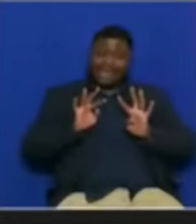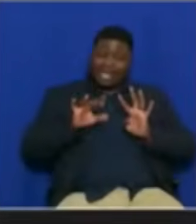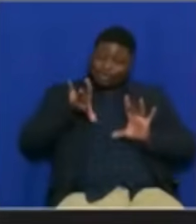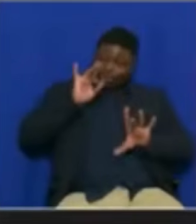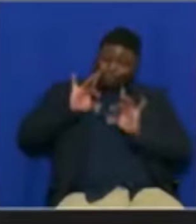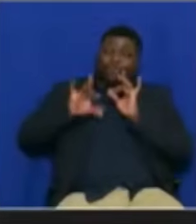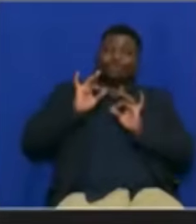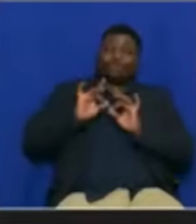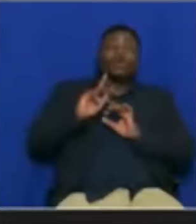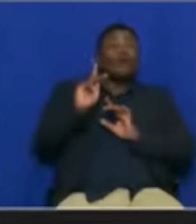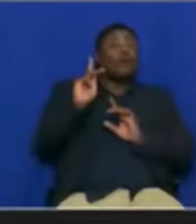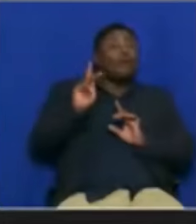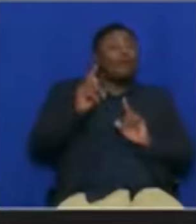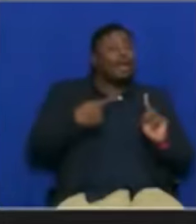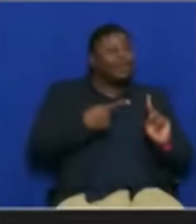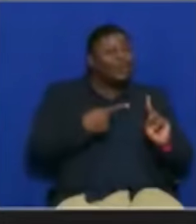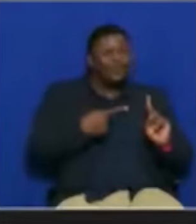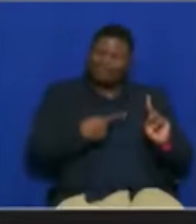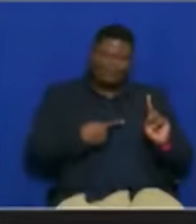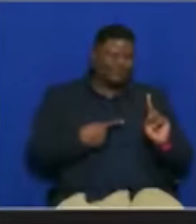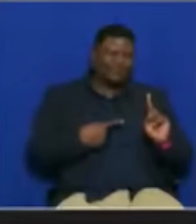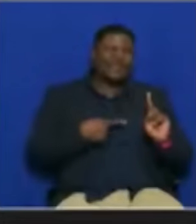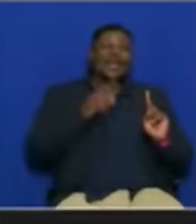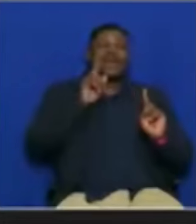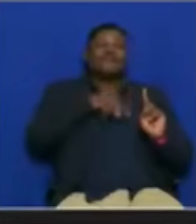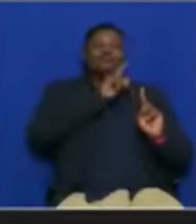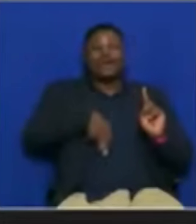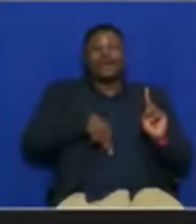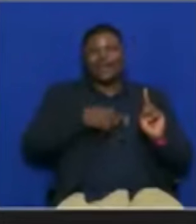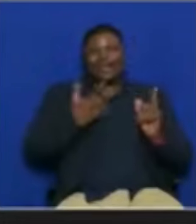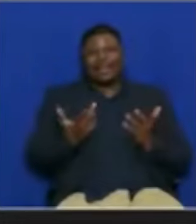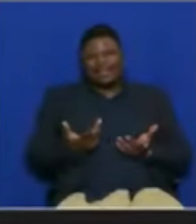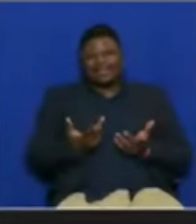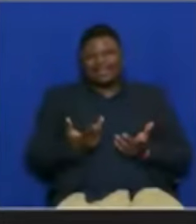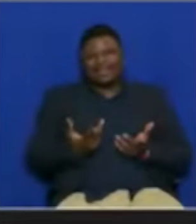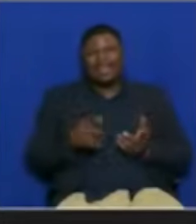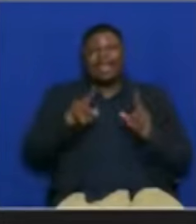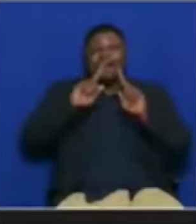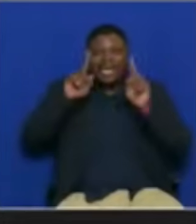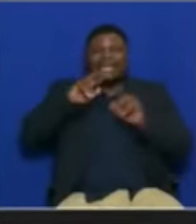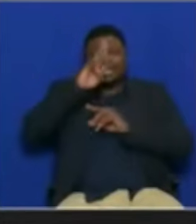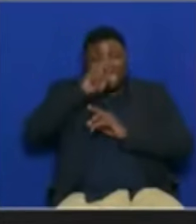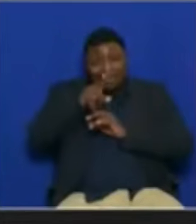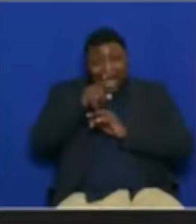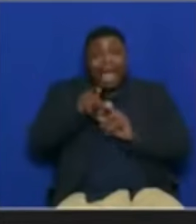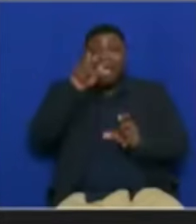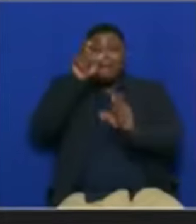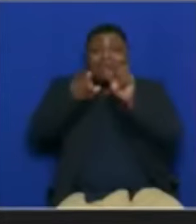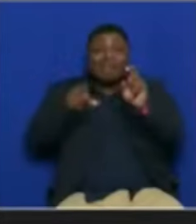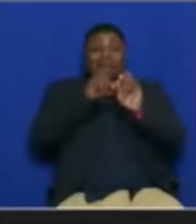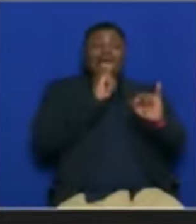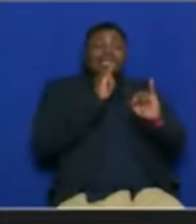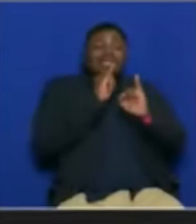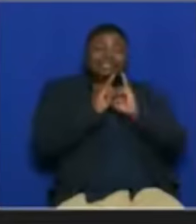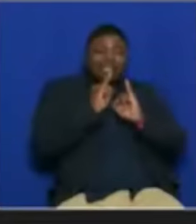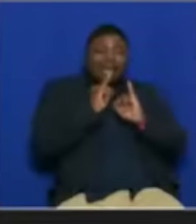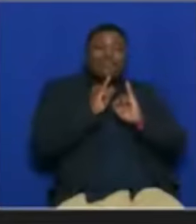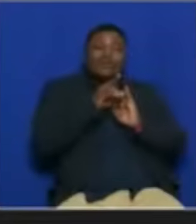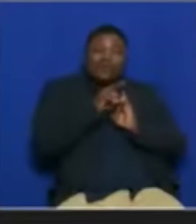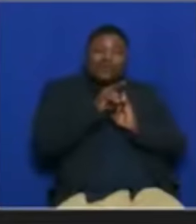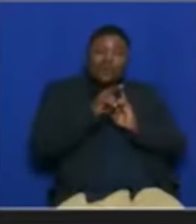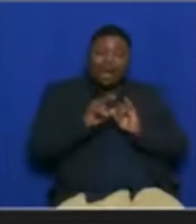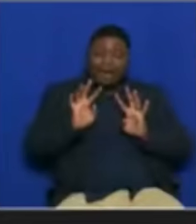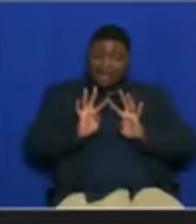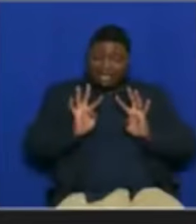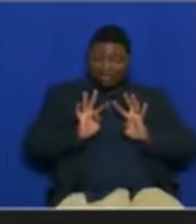that the panel that interviewed these candidates was chosen by General Kumalo. We have just established that